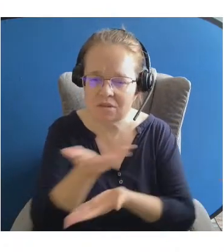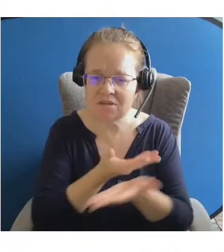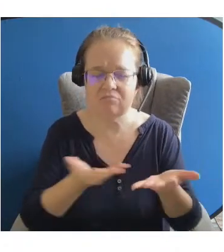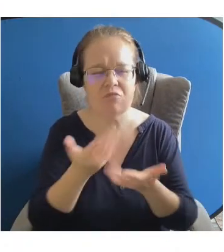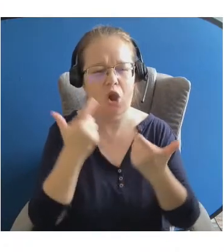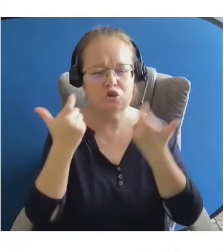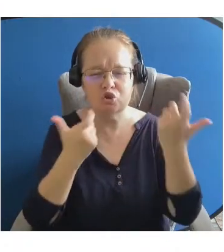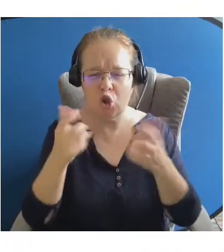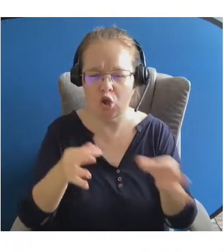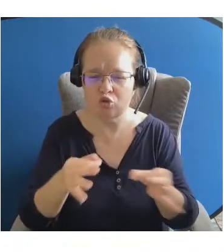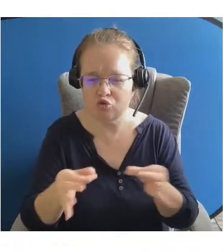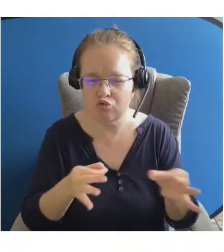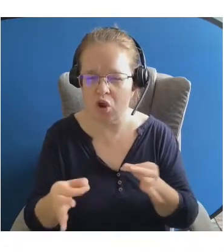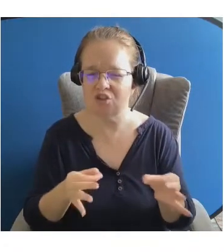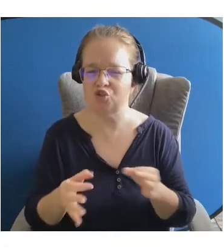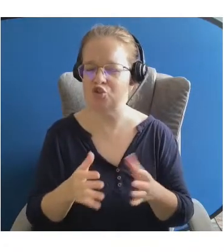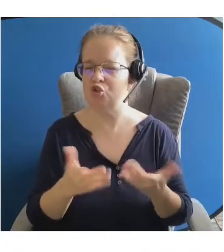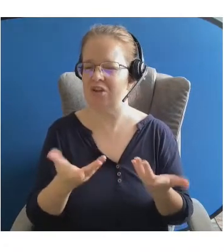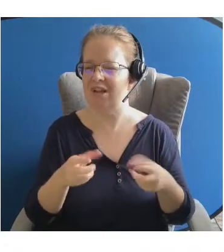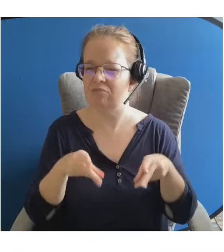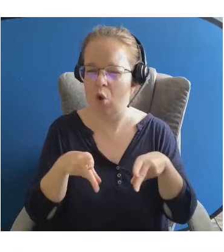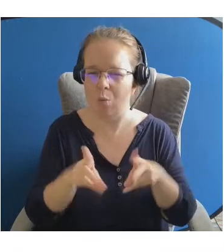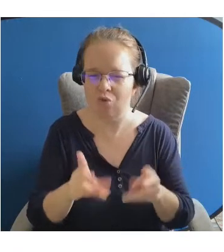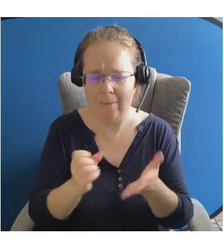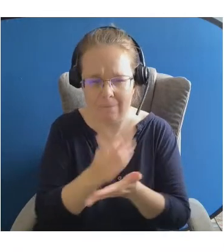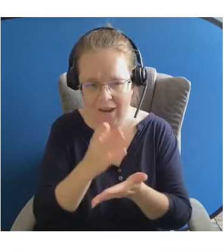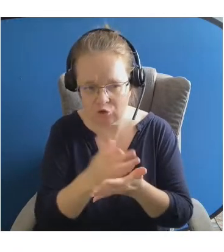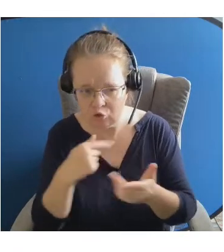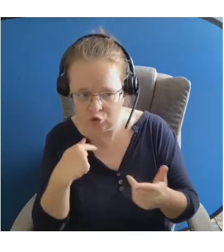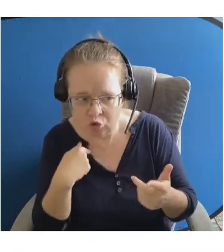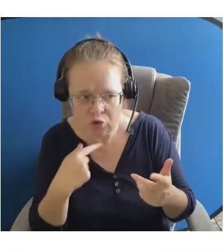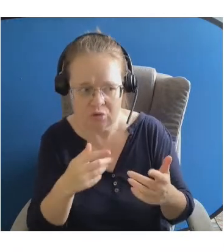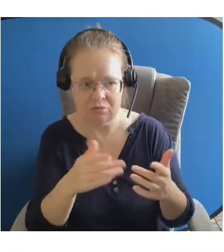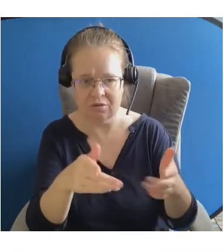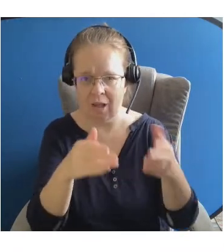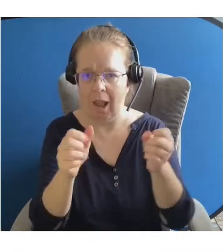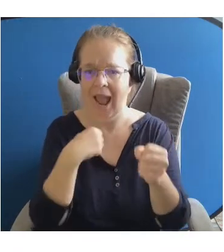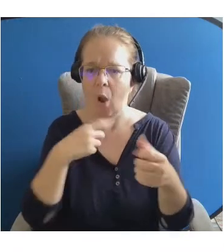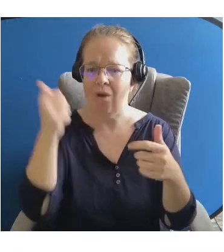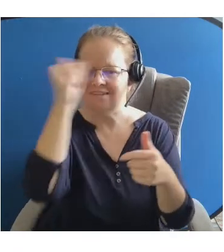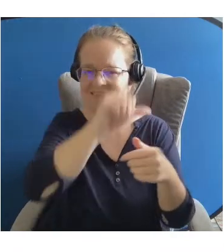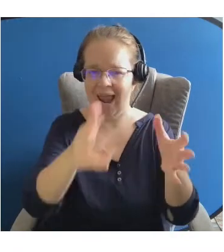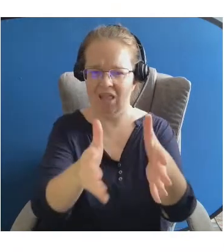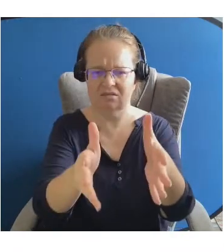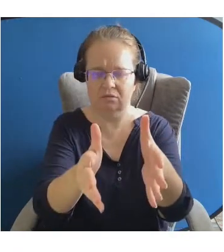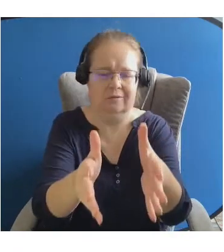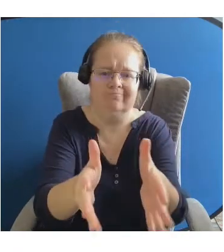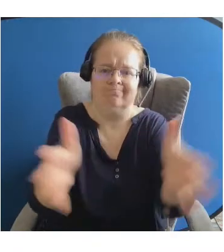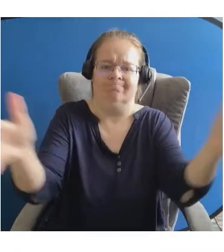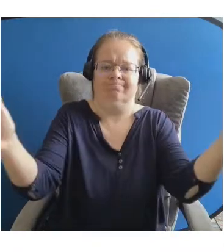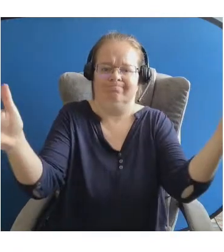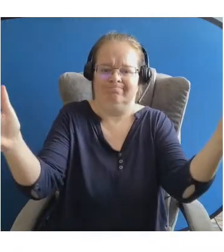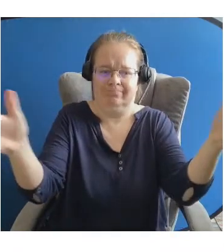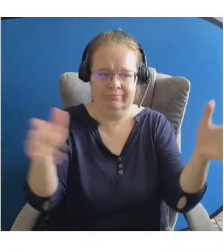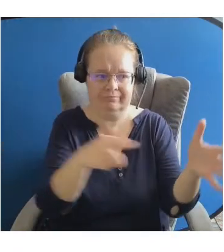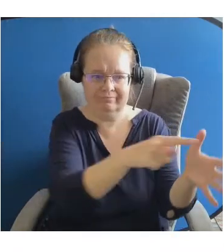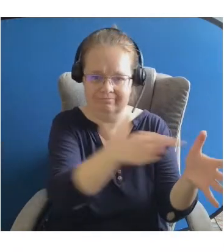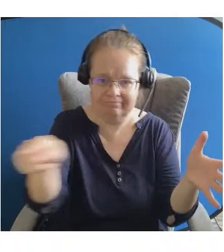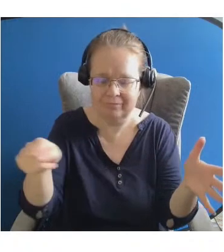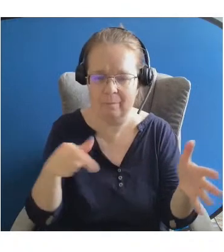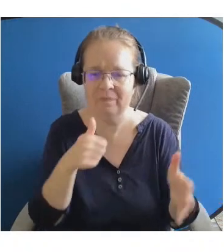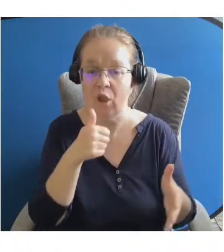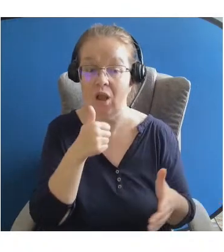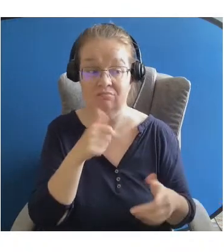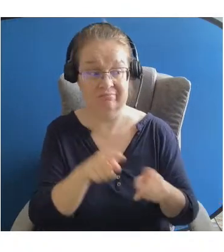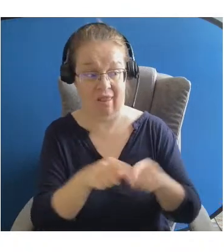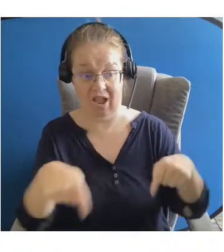our approach, making sure that we're tapping into as broad a talent pool as possible, using, you know, groups and forums such as this,